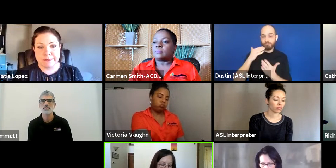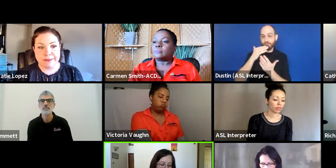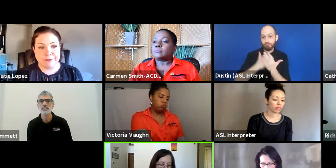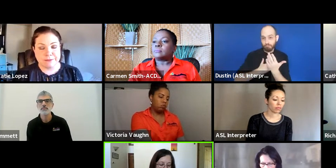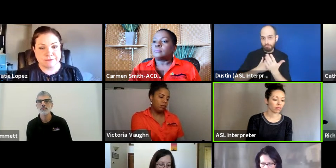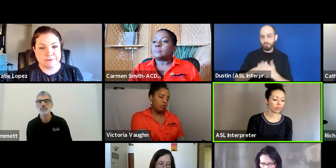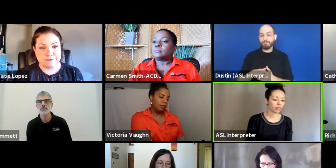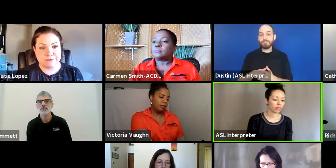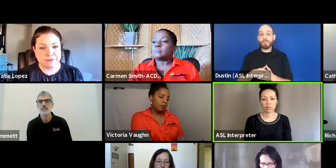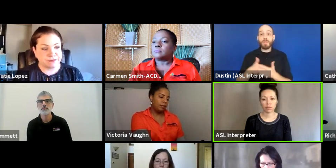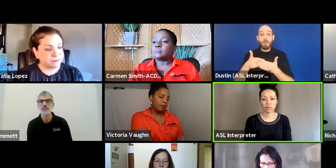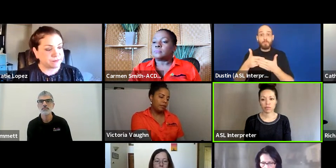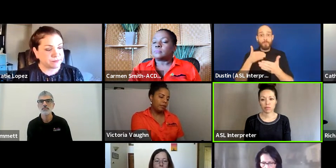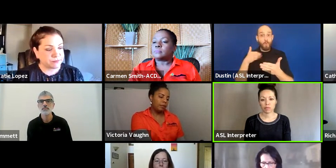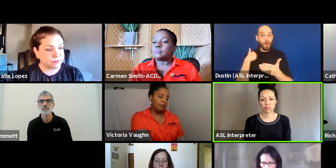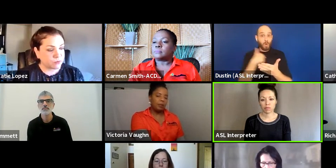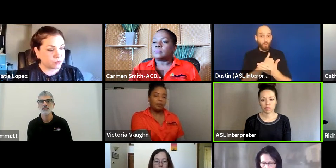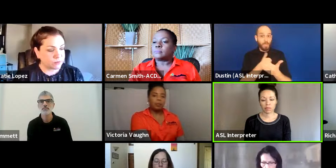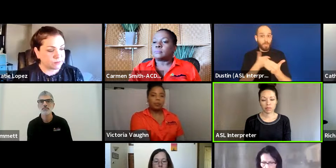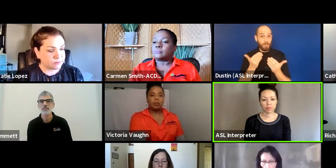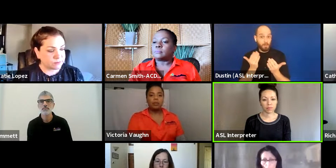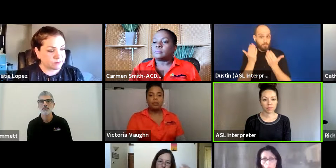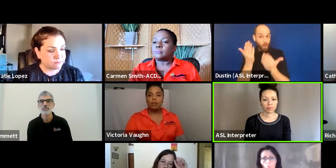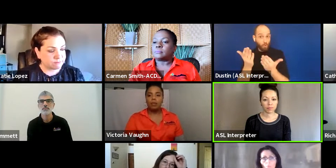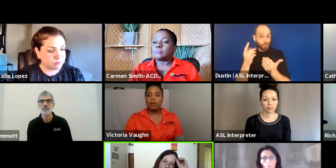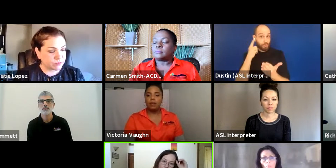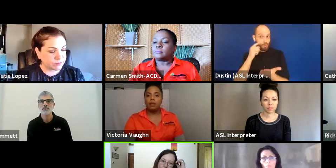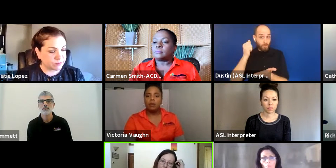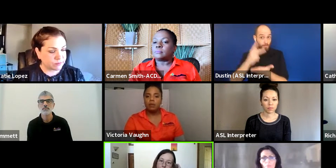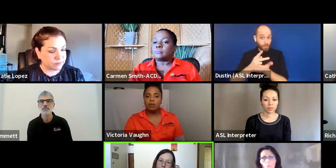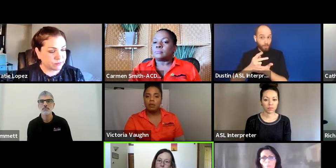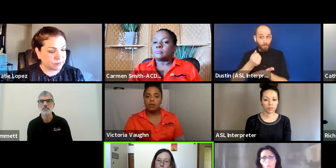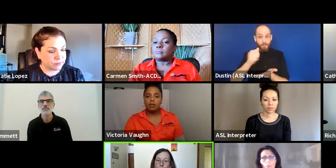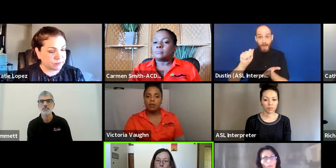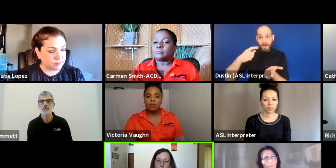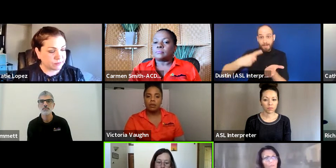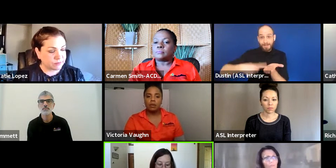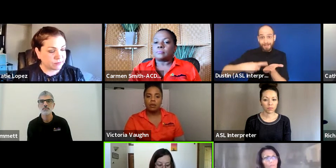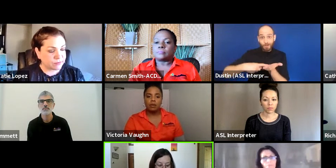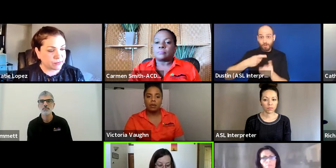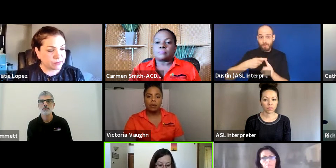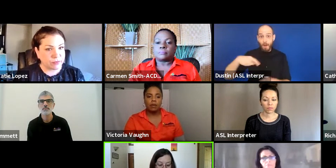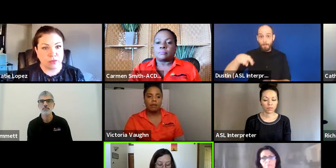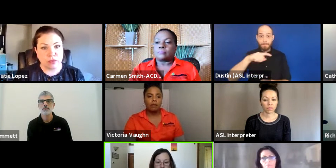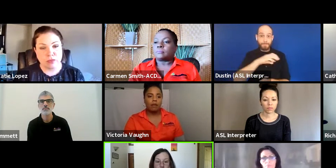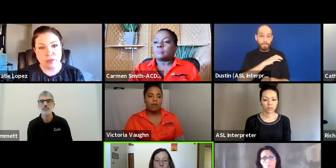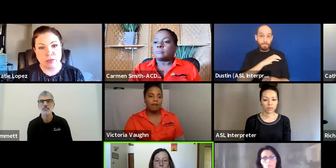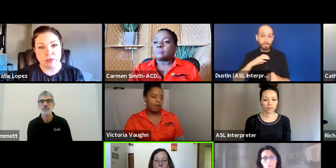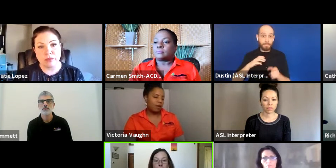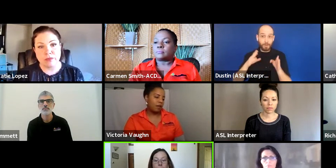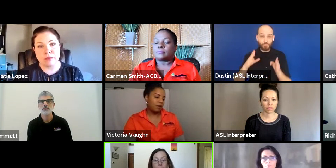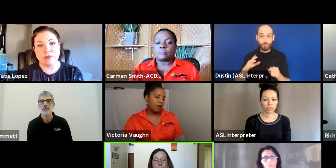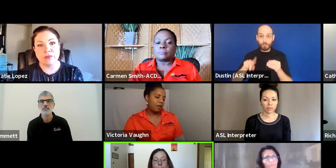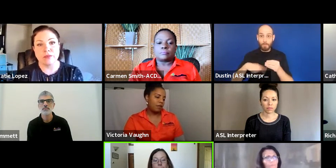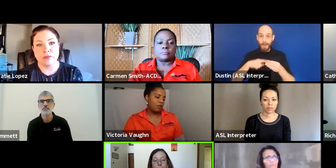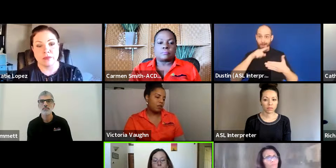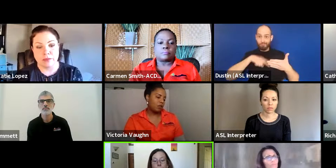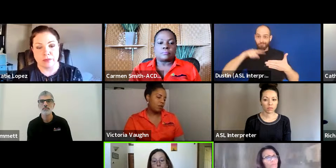take a motion to approve, is there any discussion from any of the commissioners on any of the applicants on the